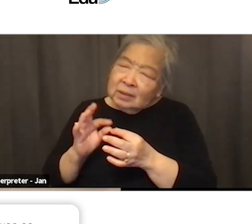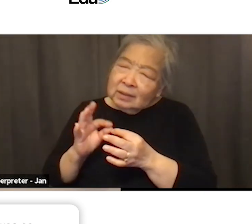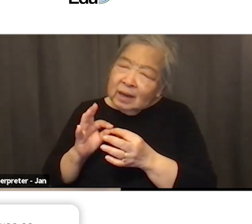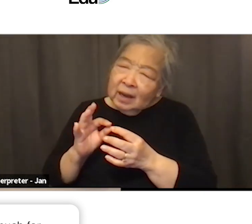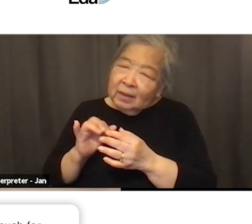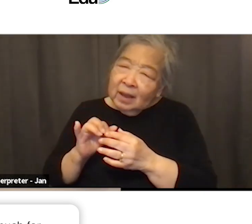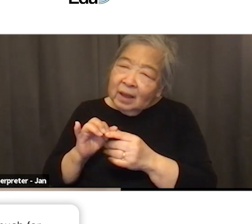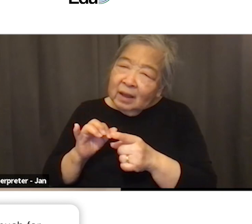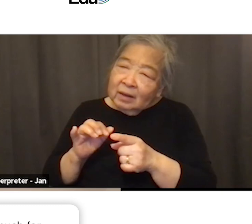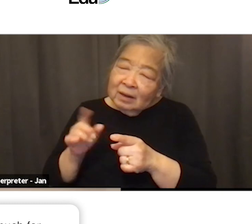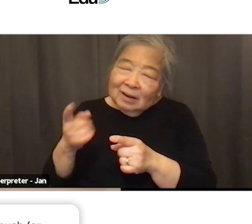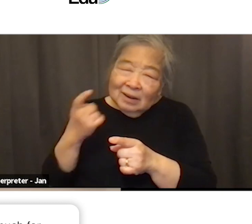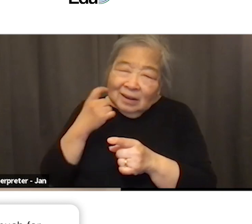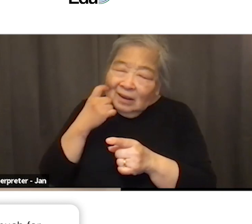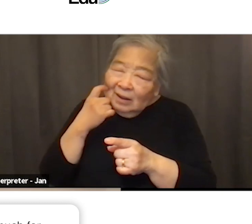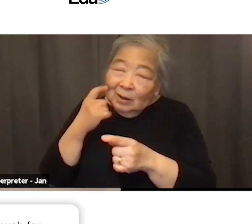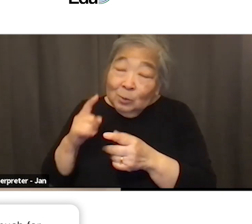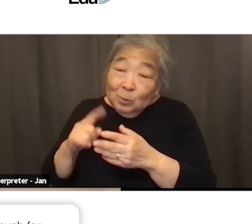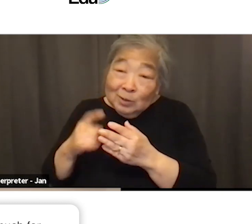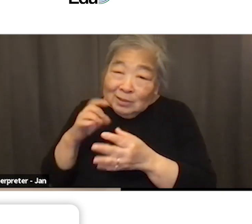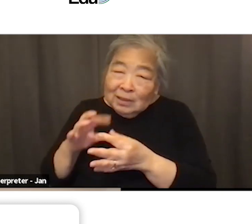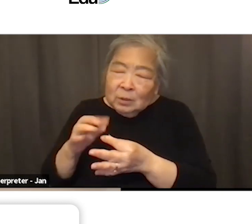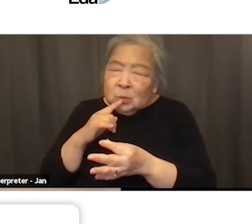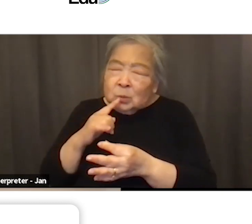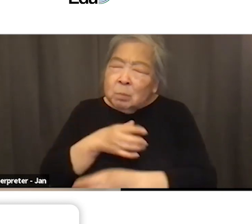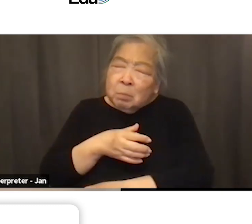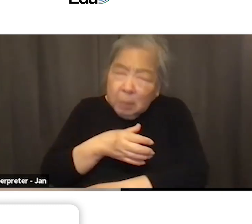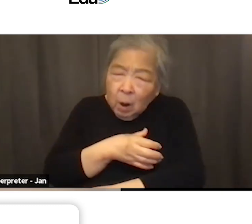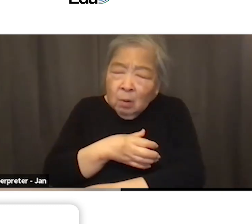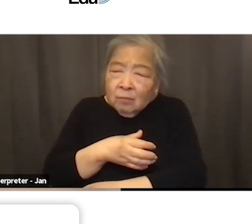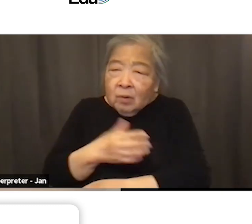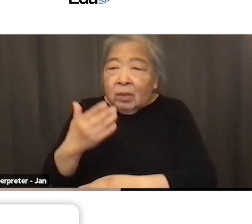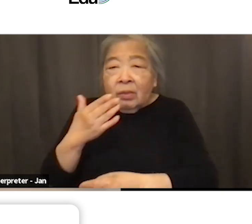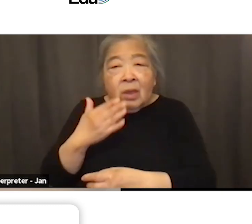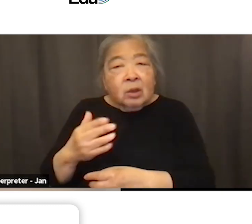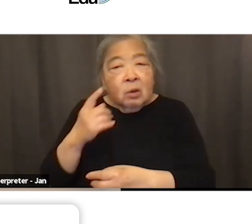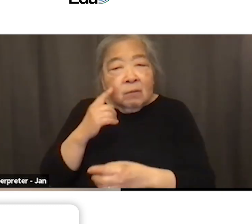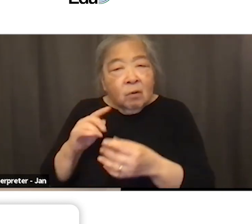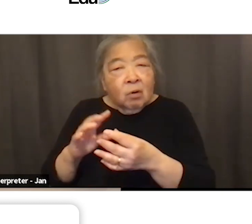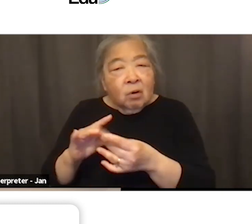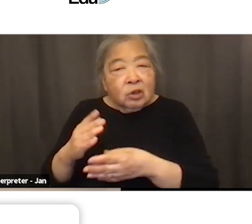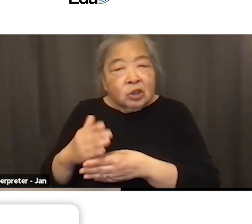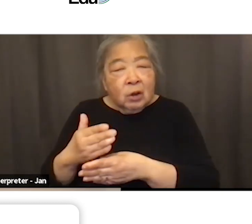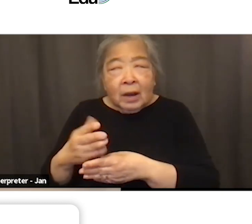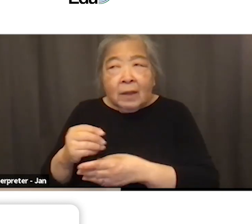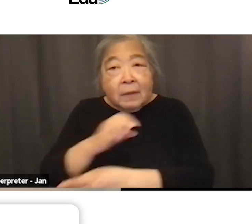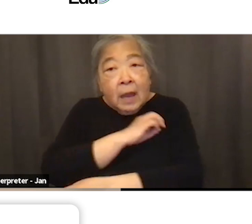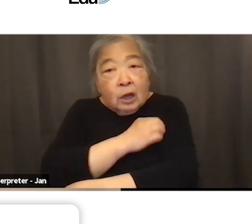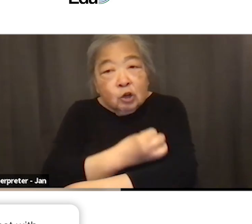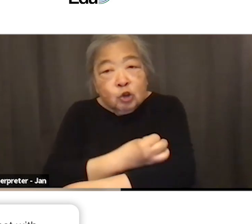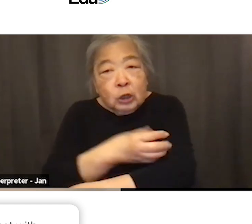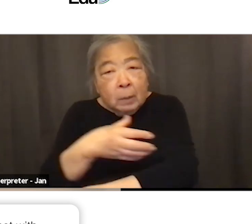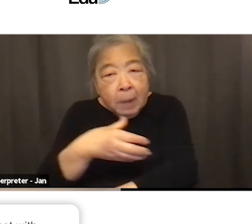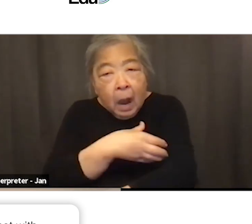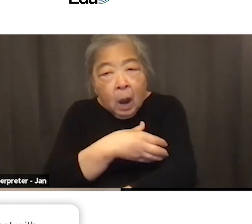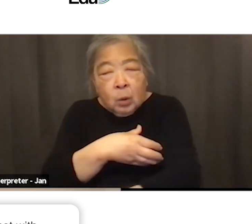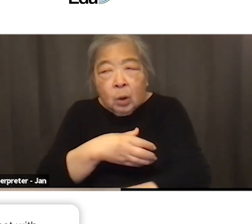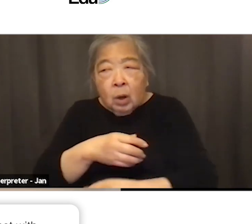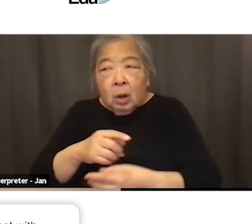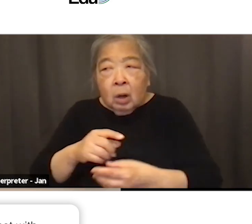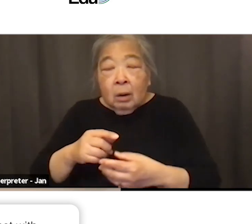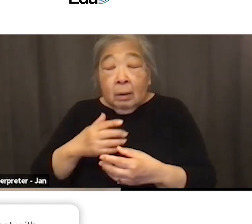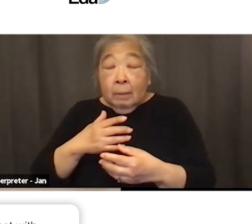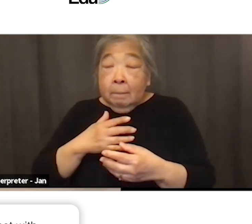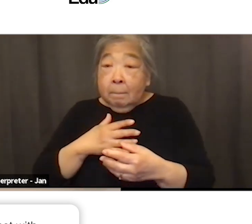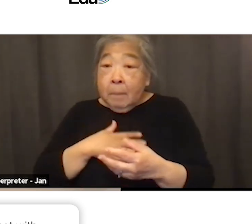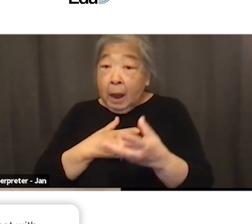so powerful, and thank you so much for sharing. And the energetic power that when my faith is